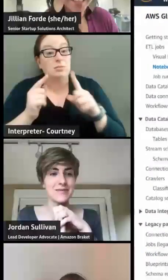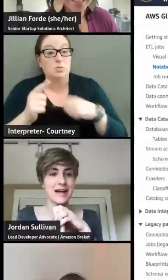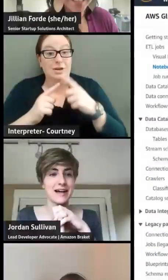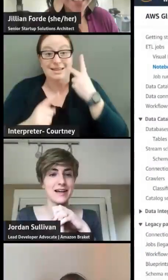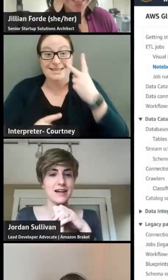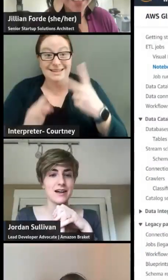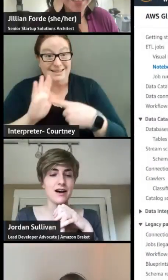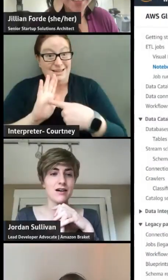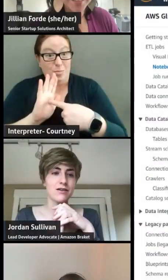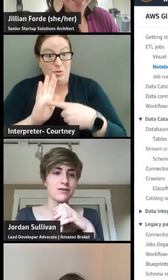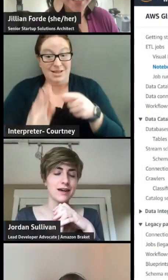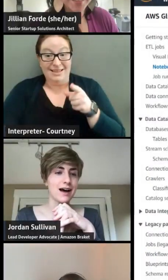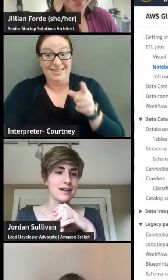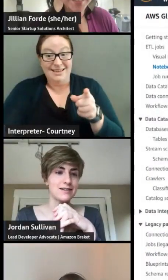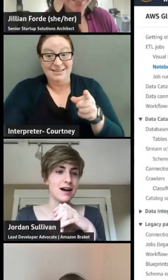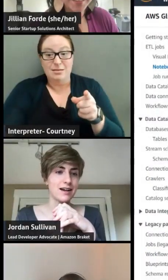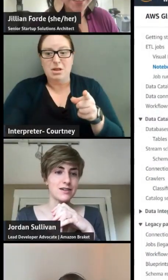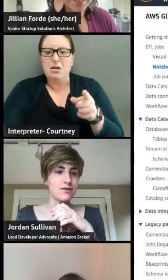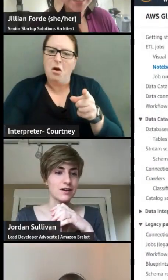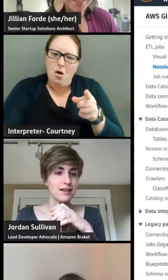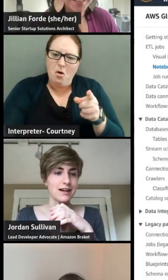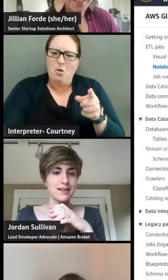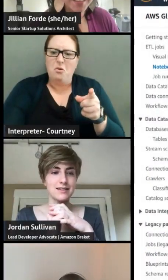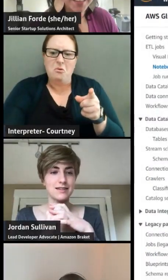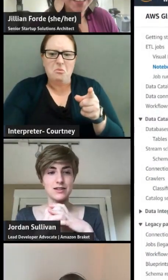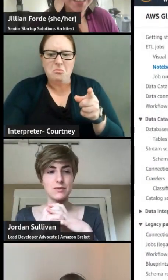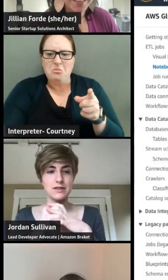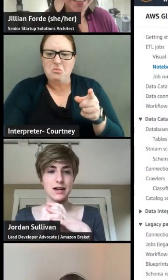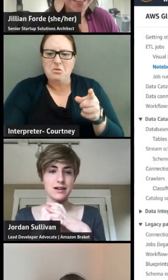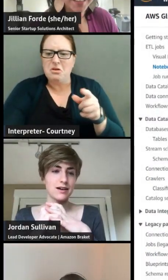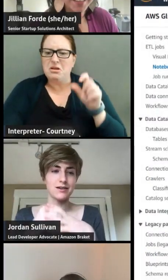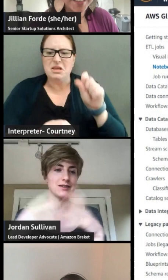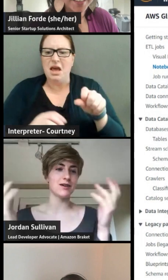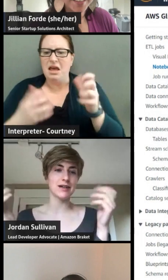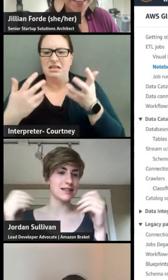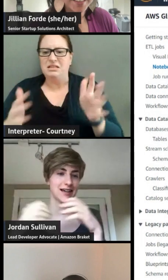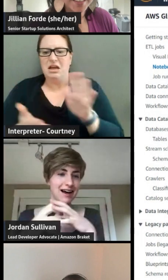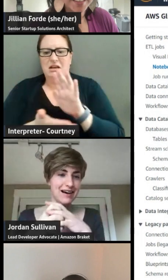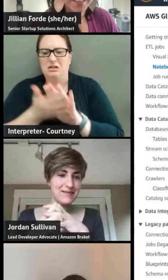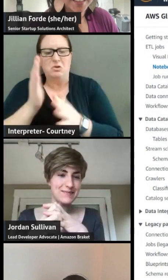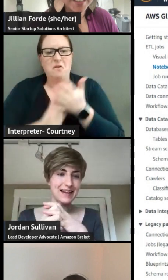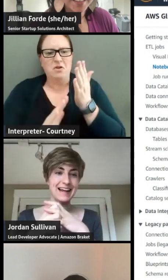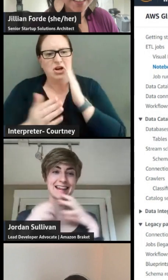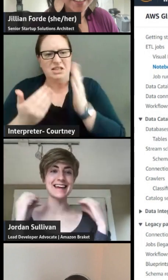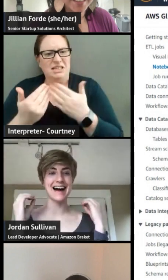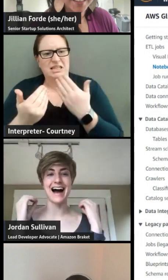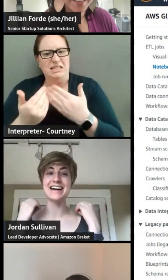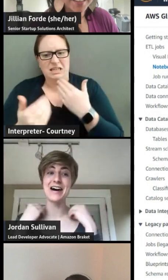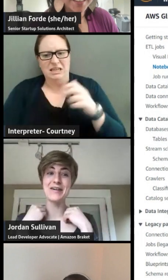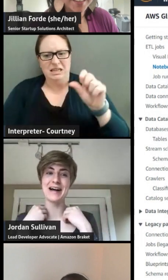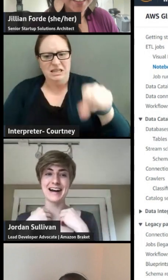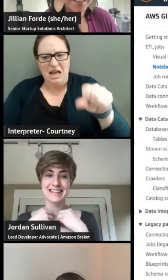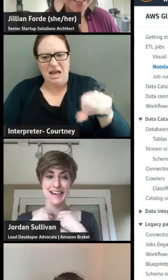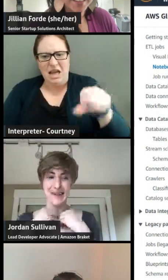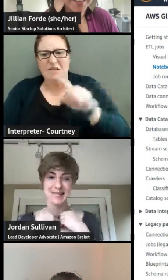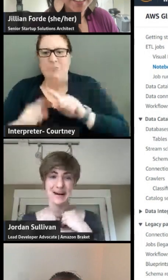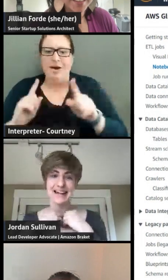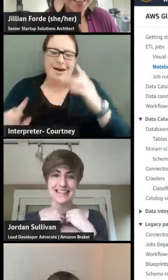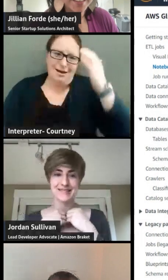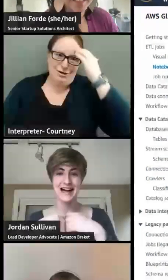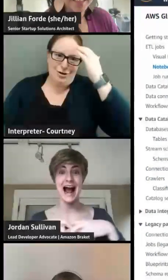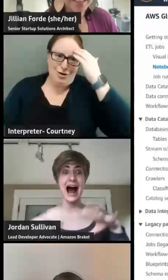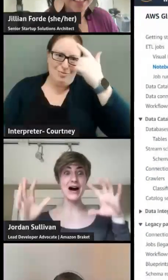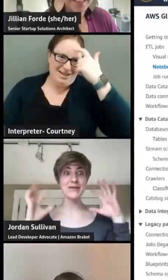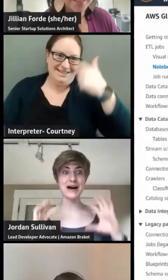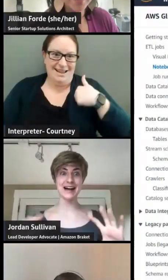like this, I'm like, oh yeah, it's done, it's over. Like that's almost like, oh, it's so easy. But I know, because I'm on a